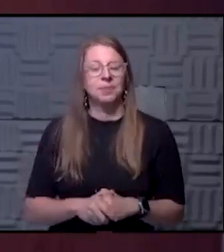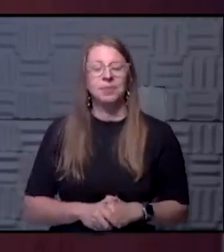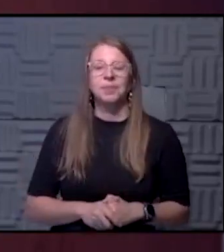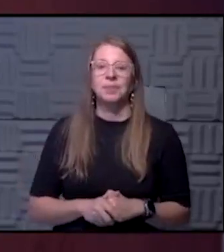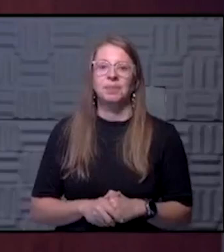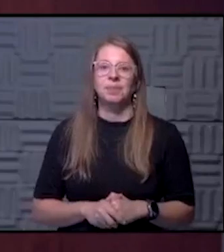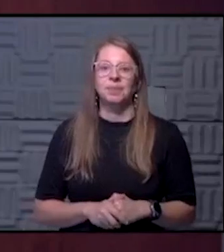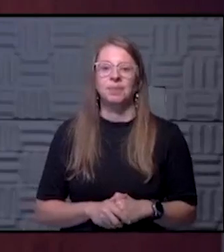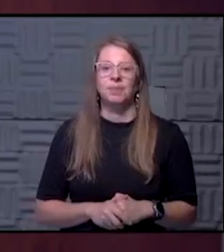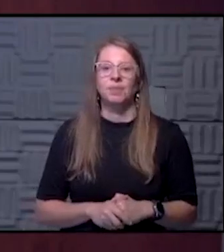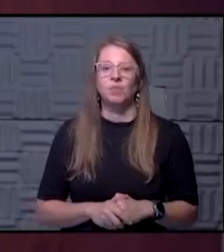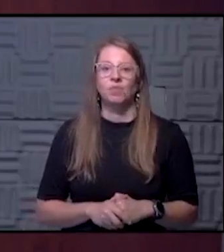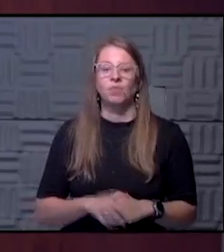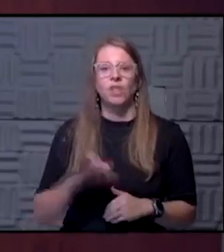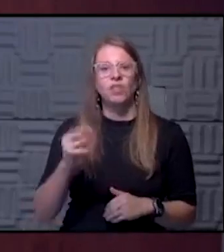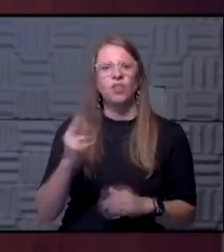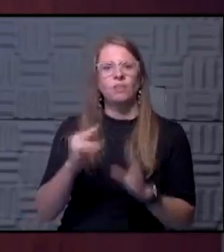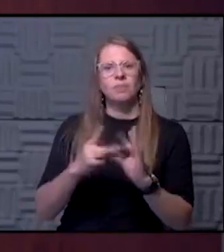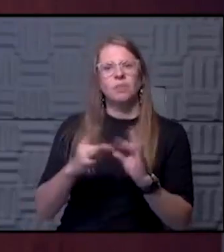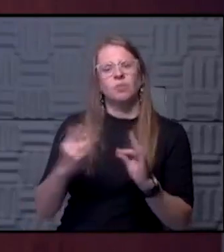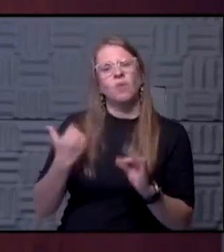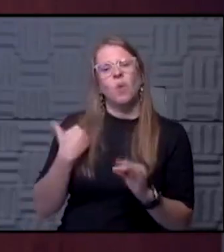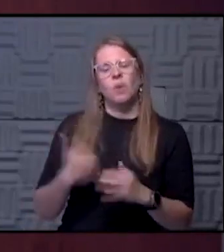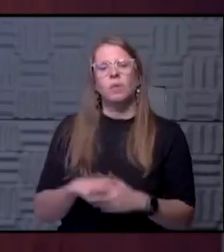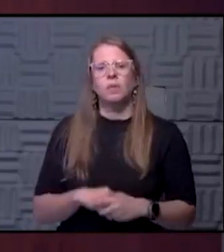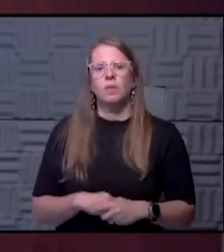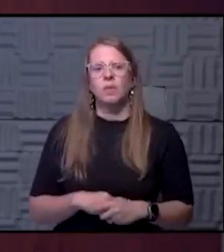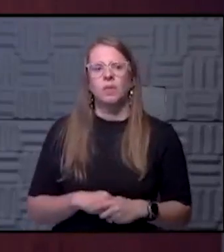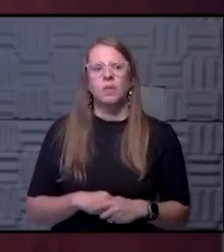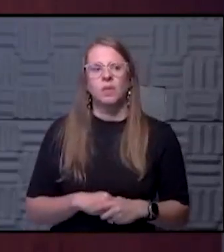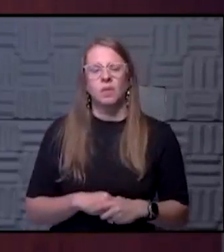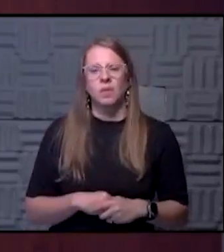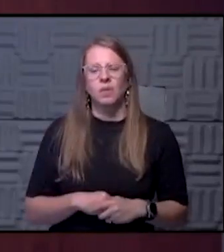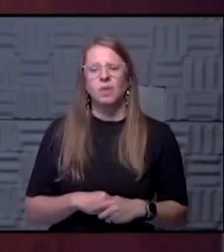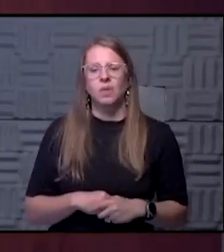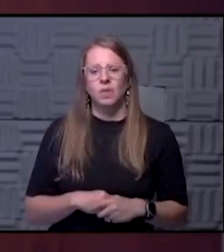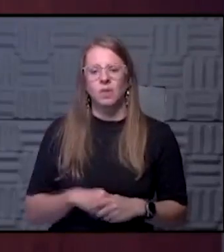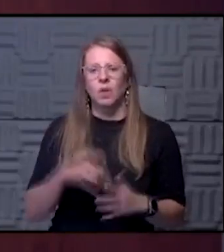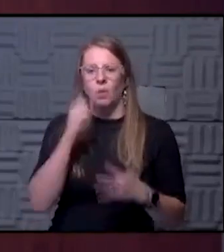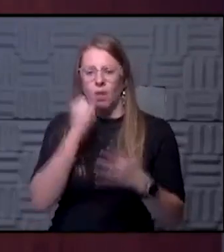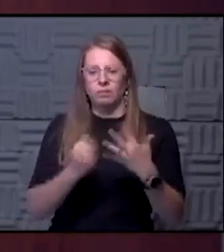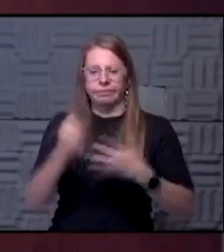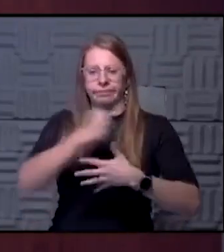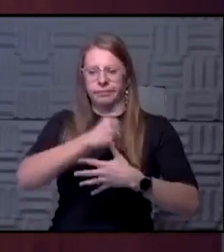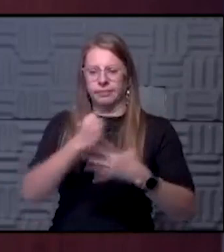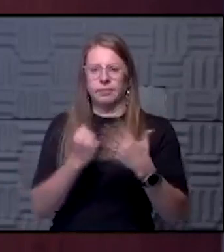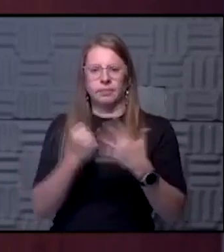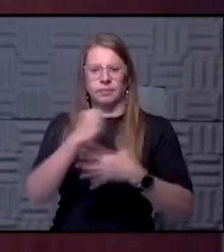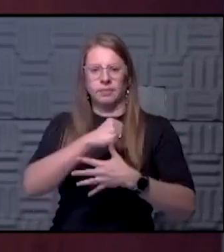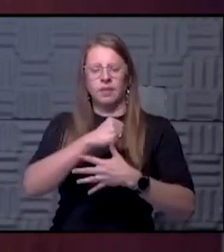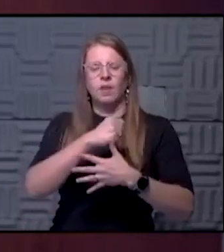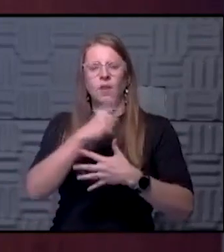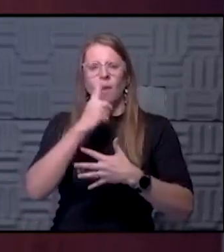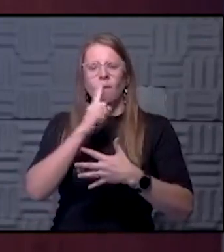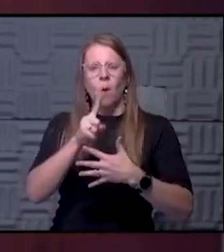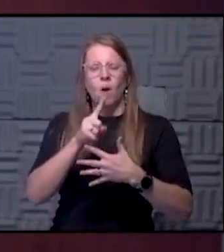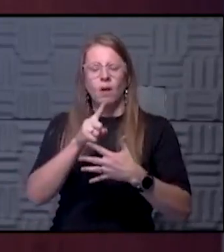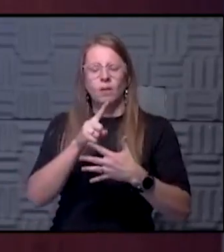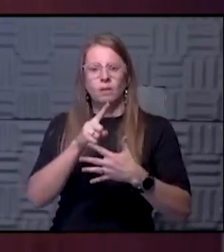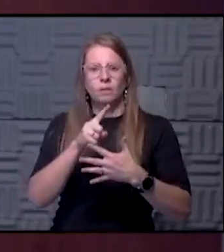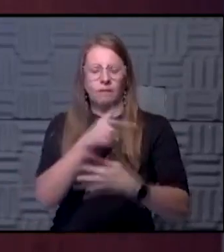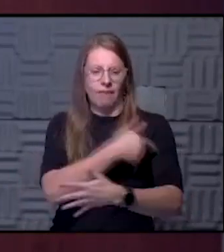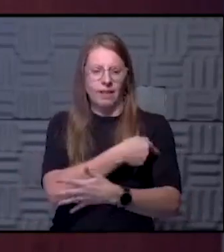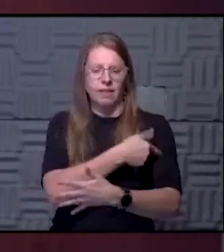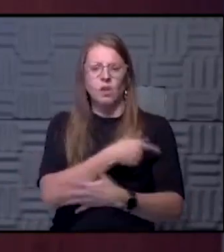And as John mentioned, we are going to do prioritization of enrollment. We are looking